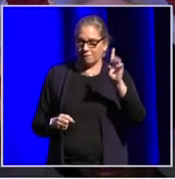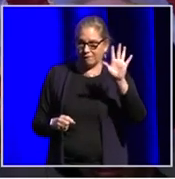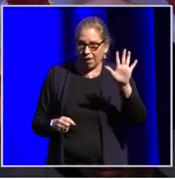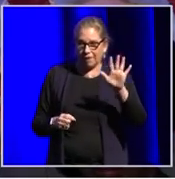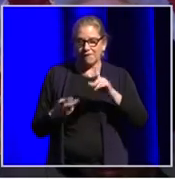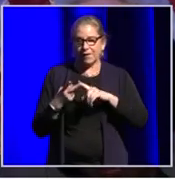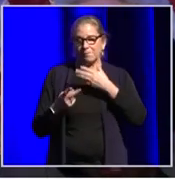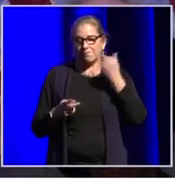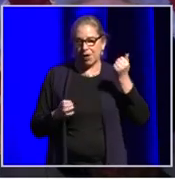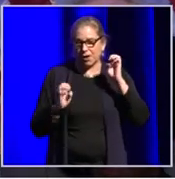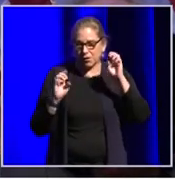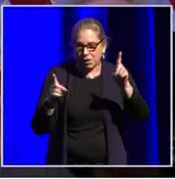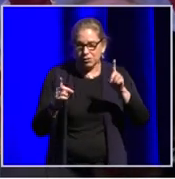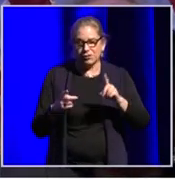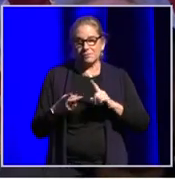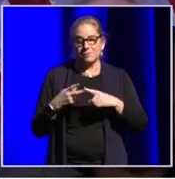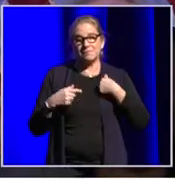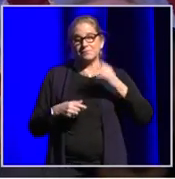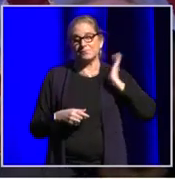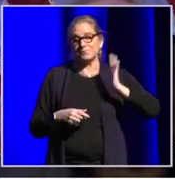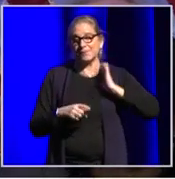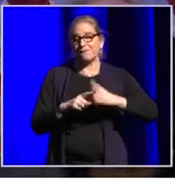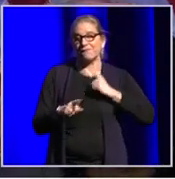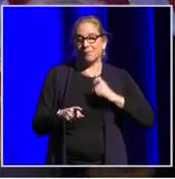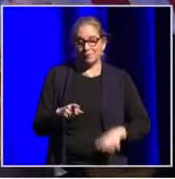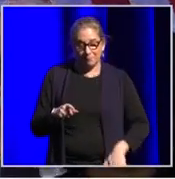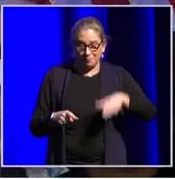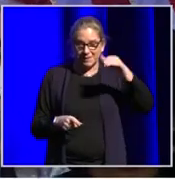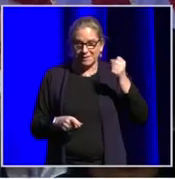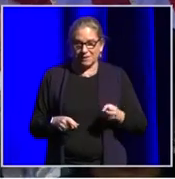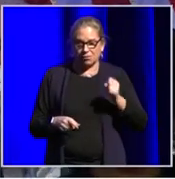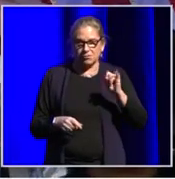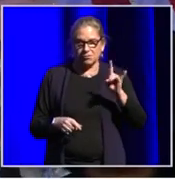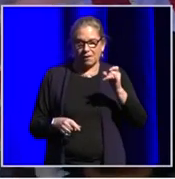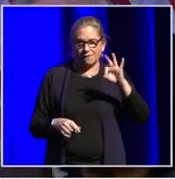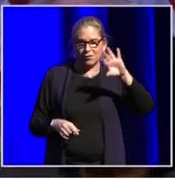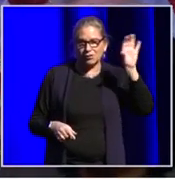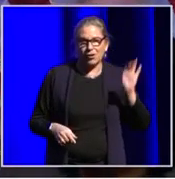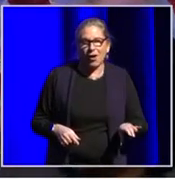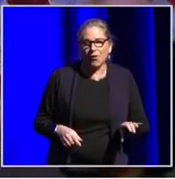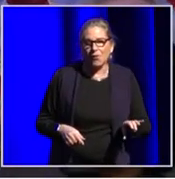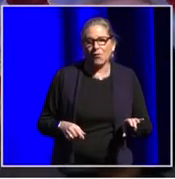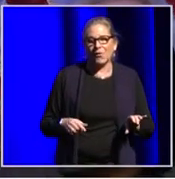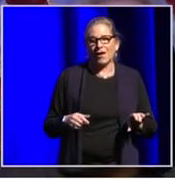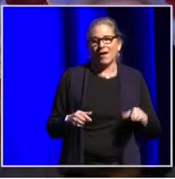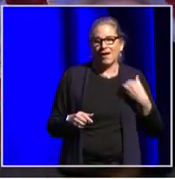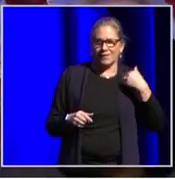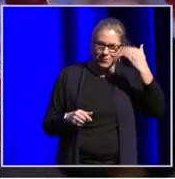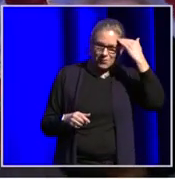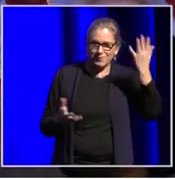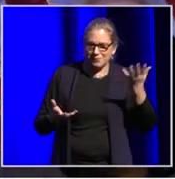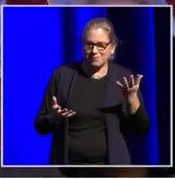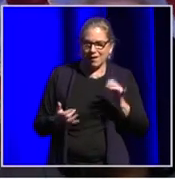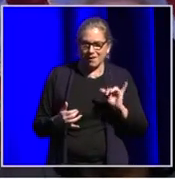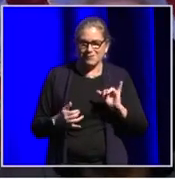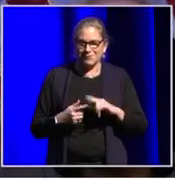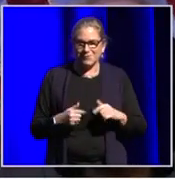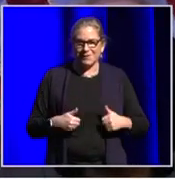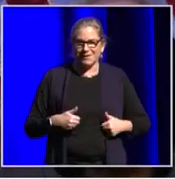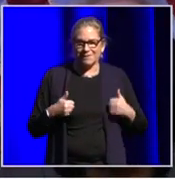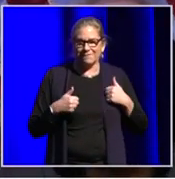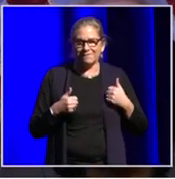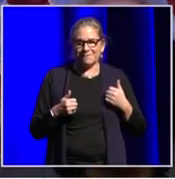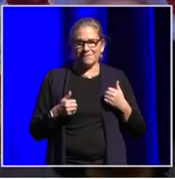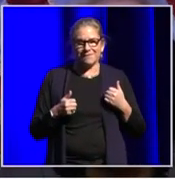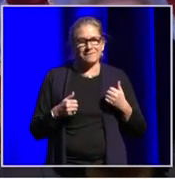a simple vision that all district residents deserve good and an accountable government. That means we must serve